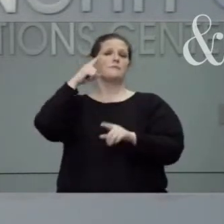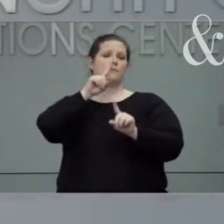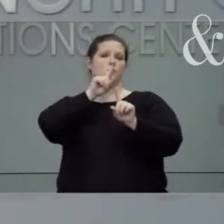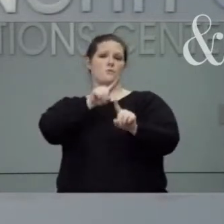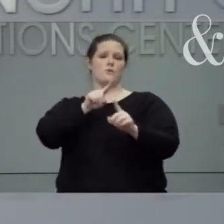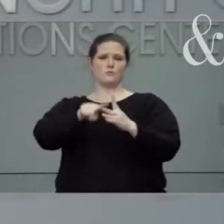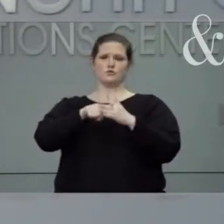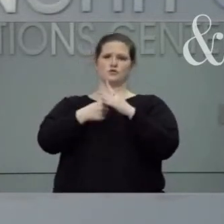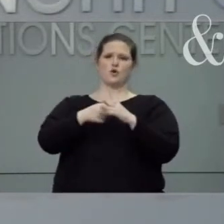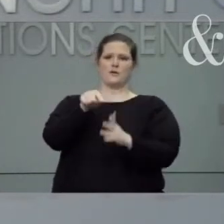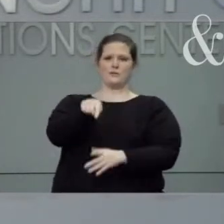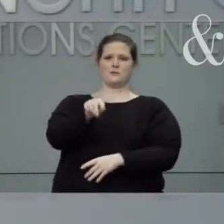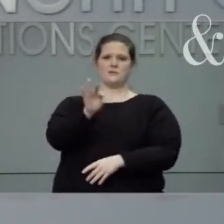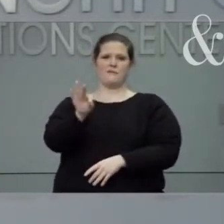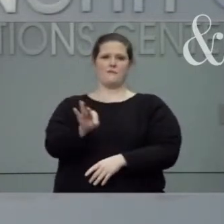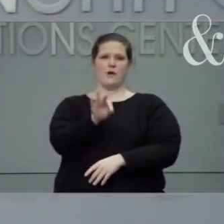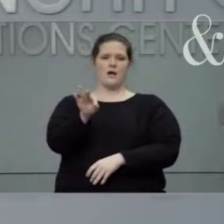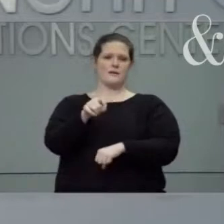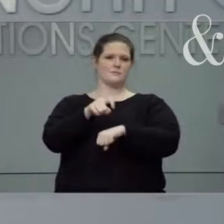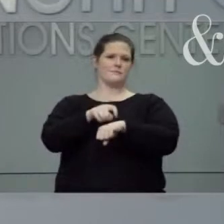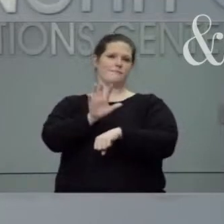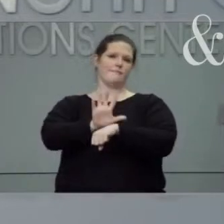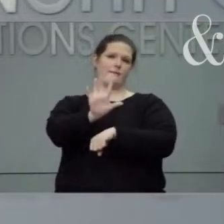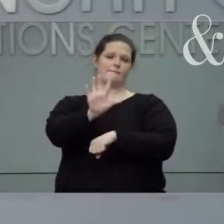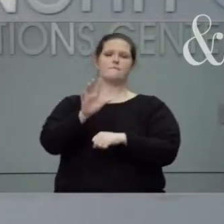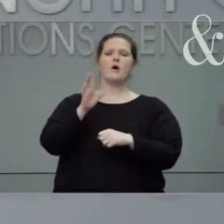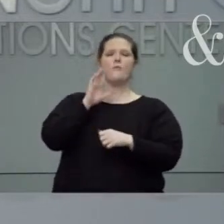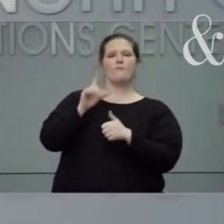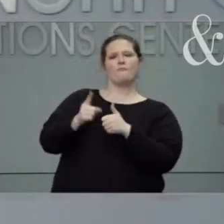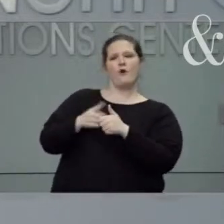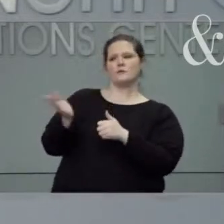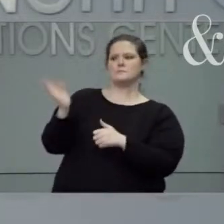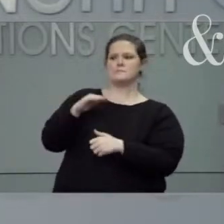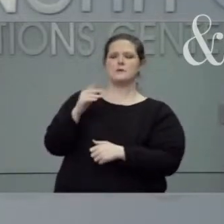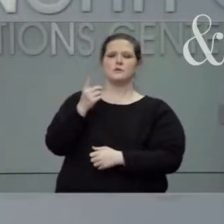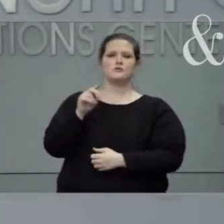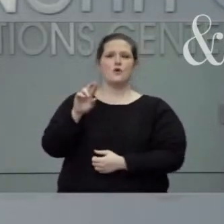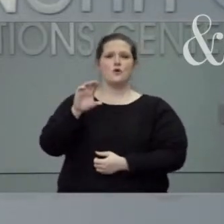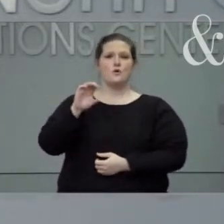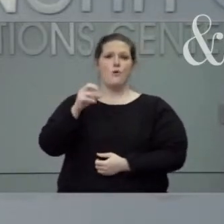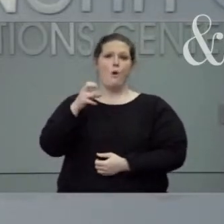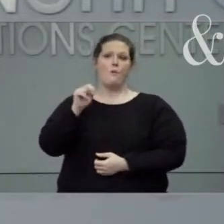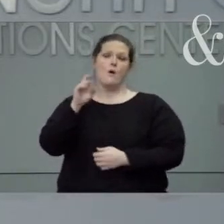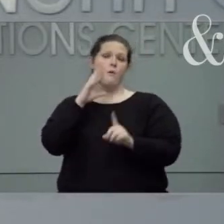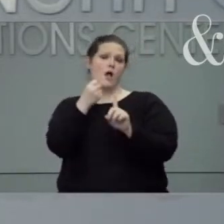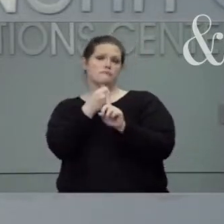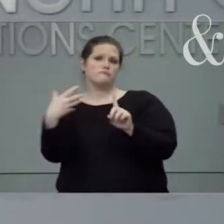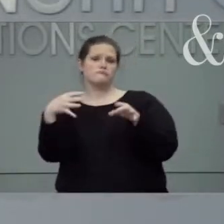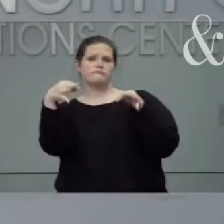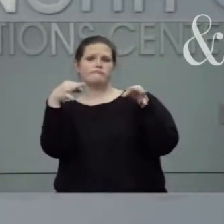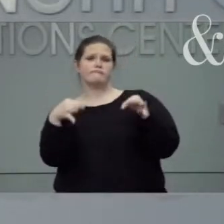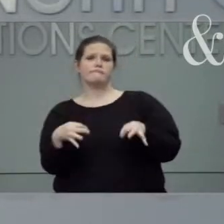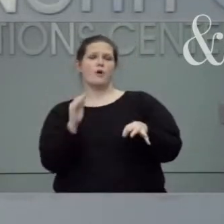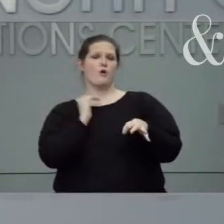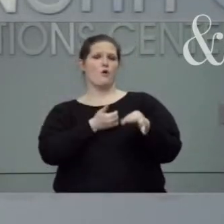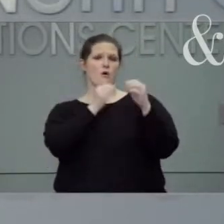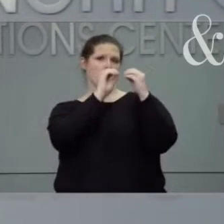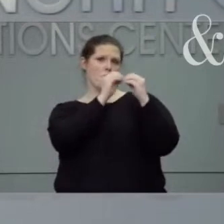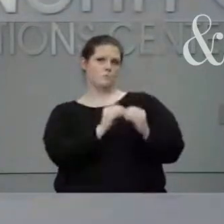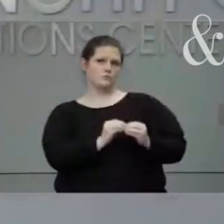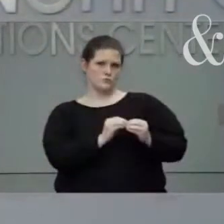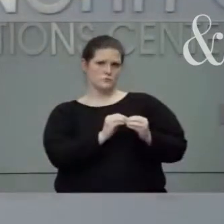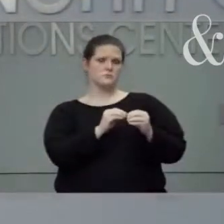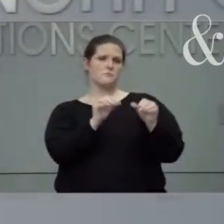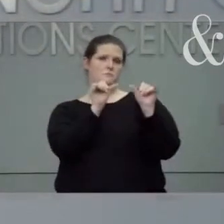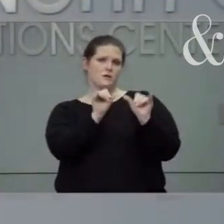Cohen, our Secretary of our Department of Health and Human Services, to share more about our COVID-19 metrics and an